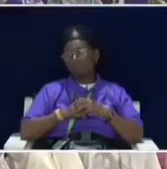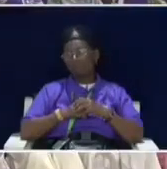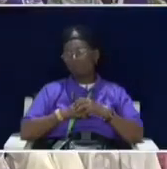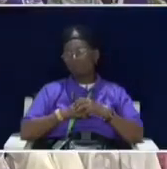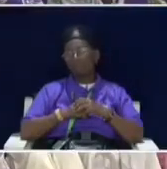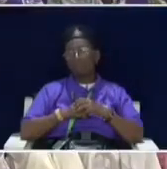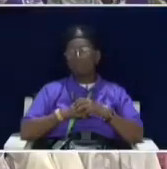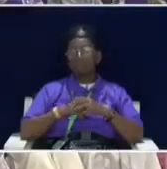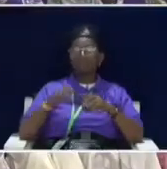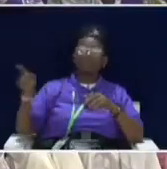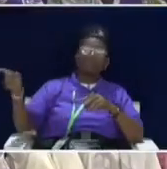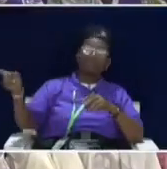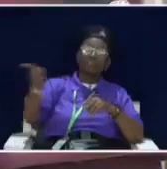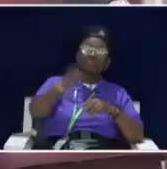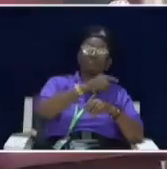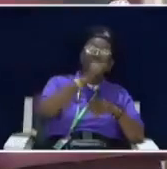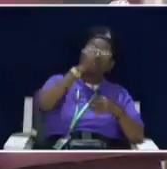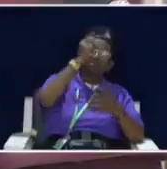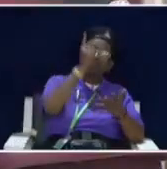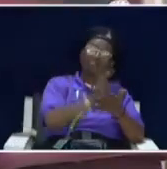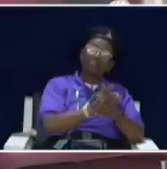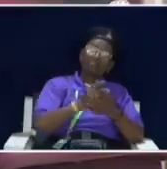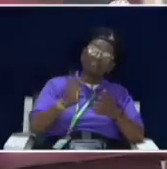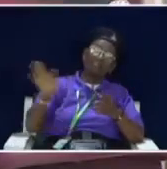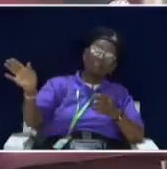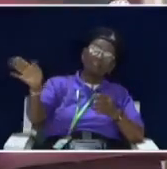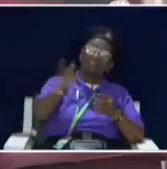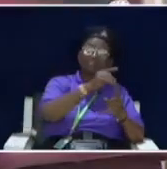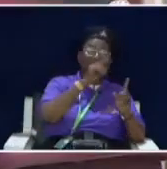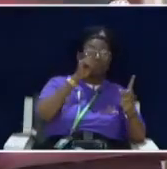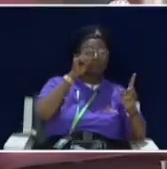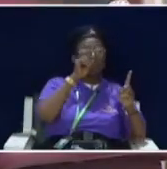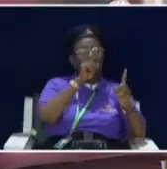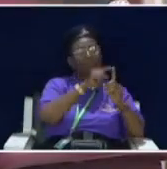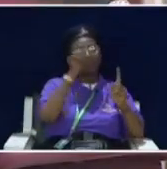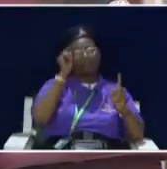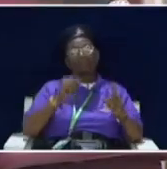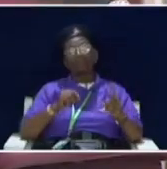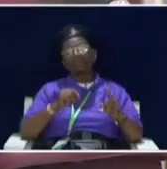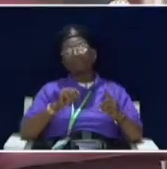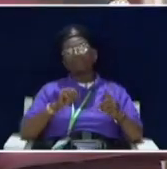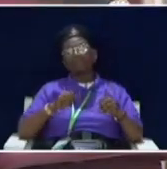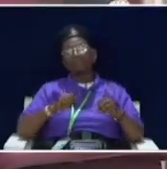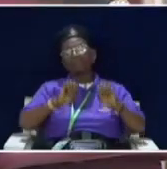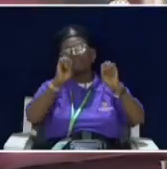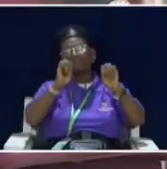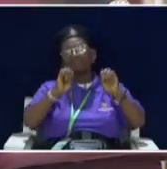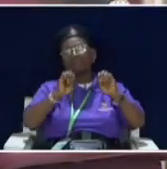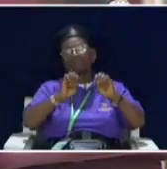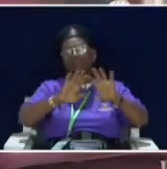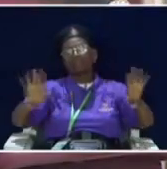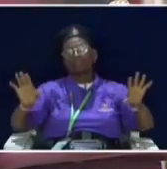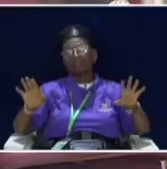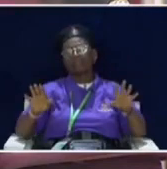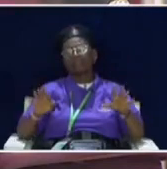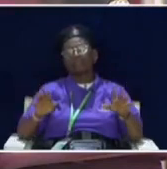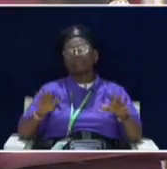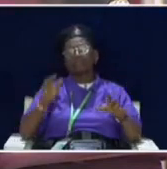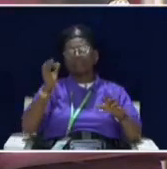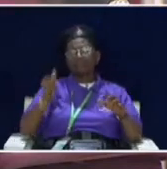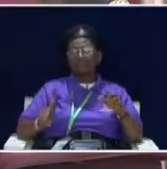You reach your goal effortlessly. What is the opinion left by Jampata?